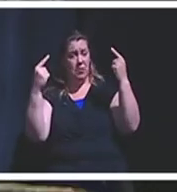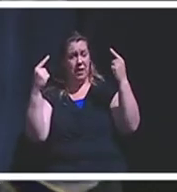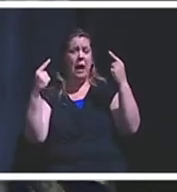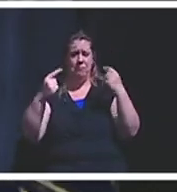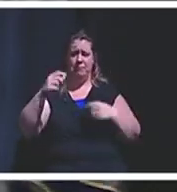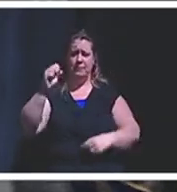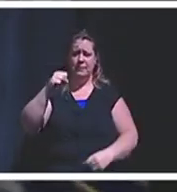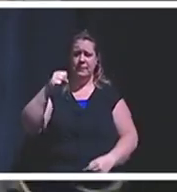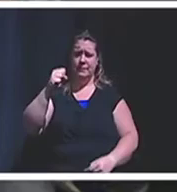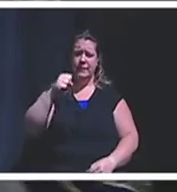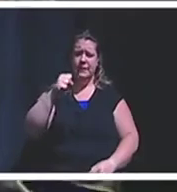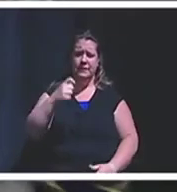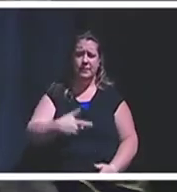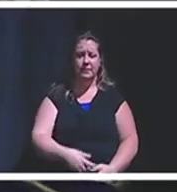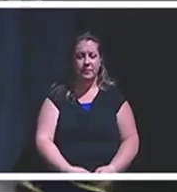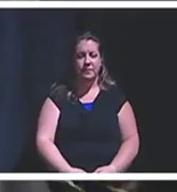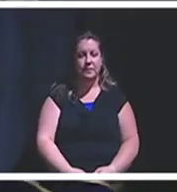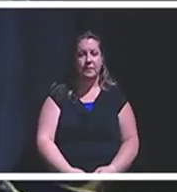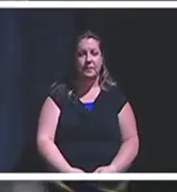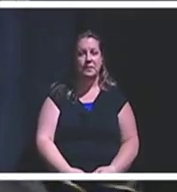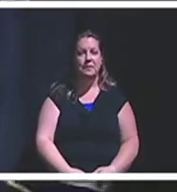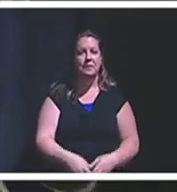Yes.